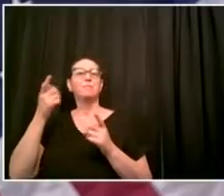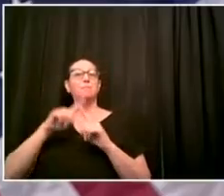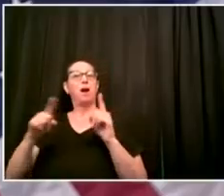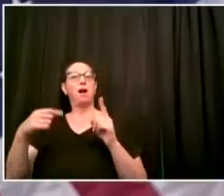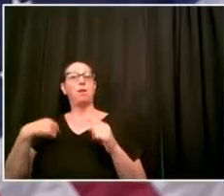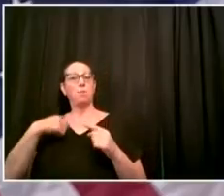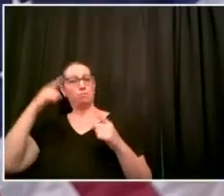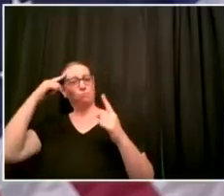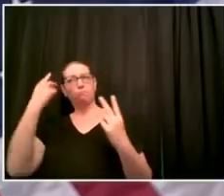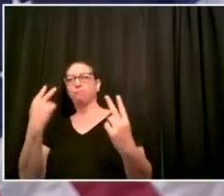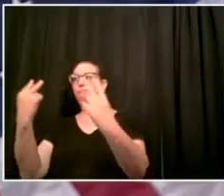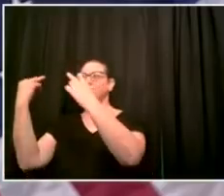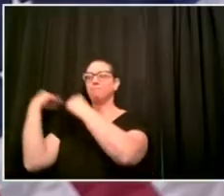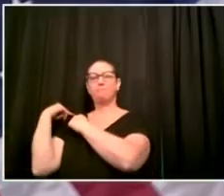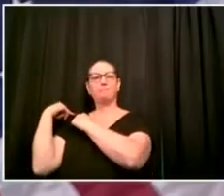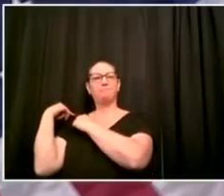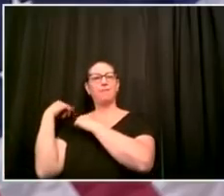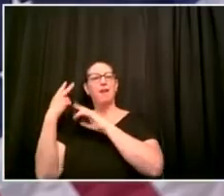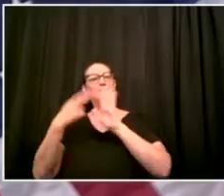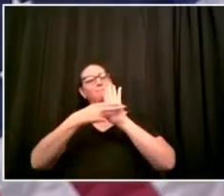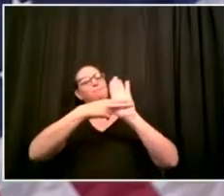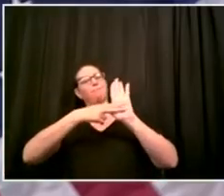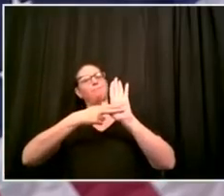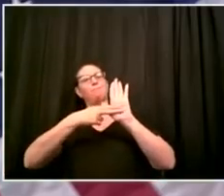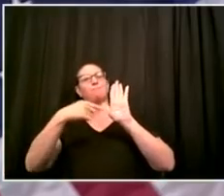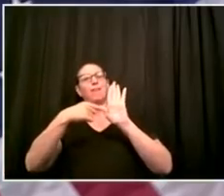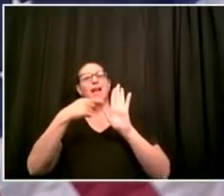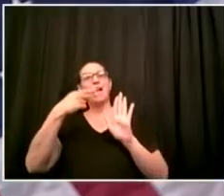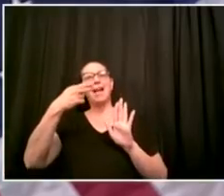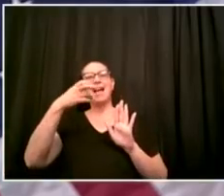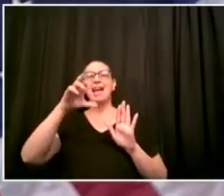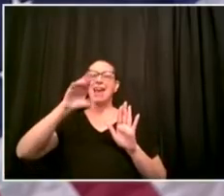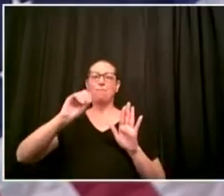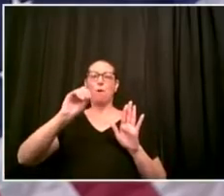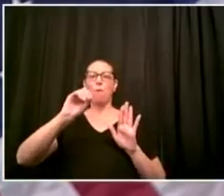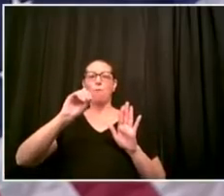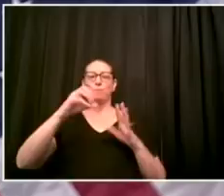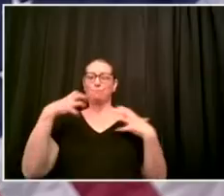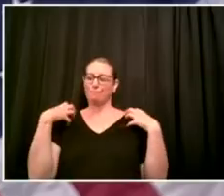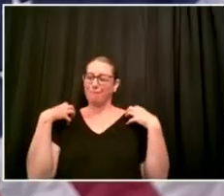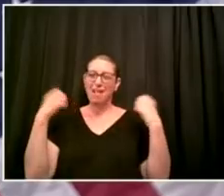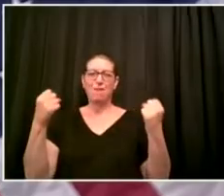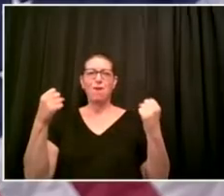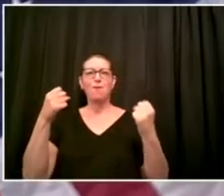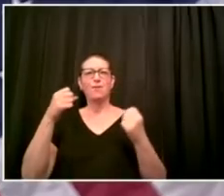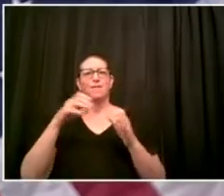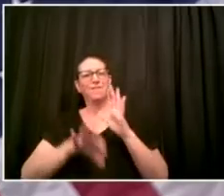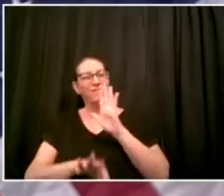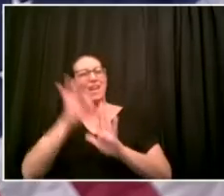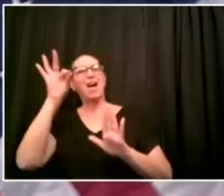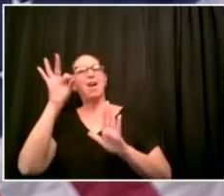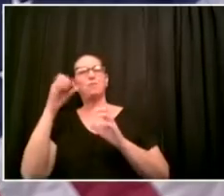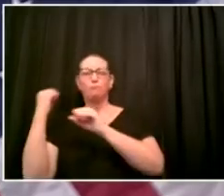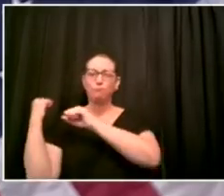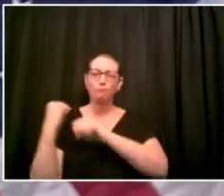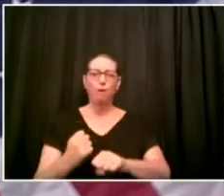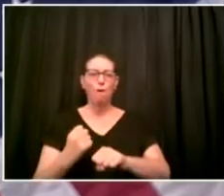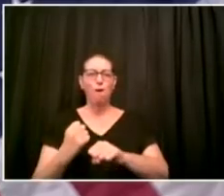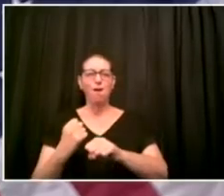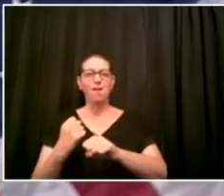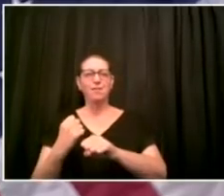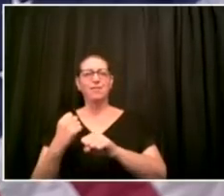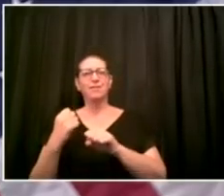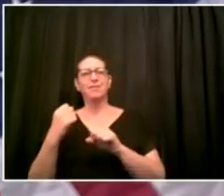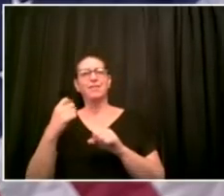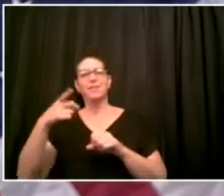they found that strength and they banded together and they did something great and something greater than the sum of the parts. And that's what